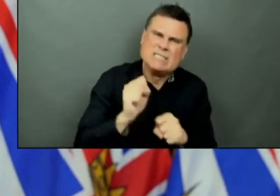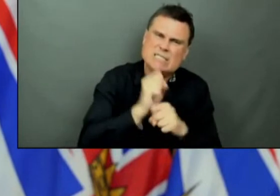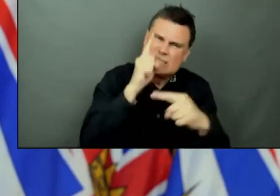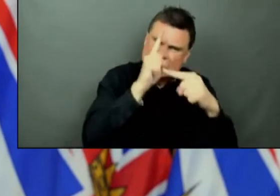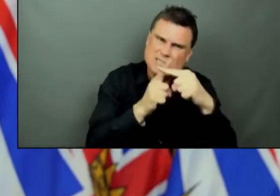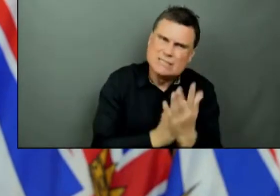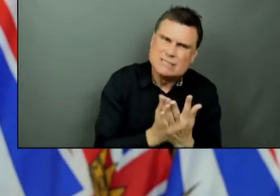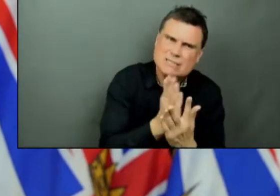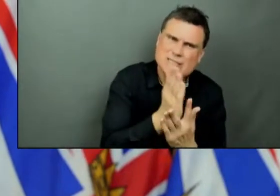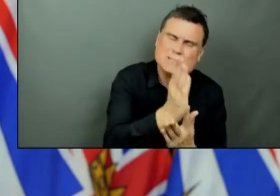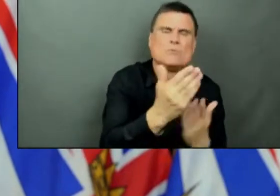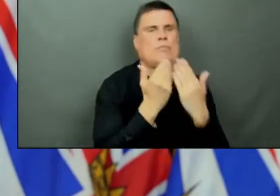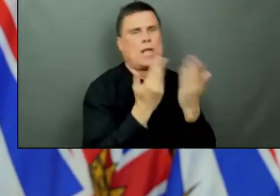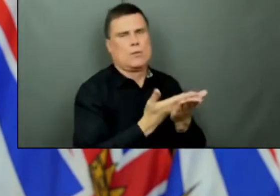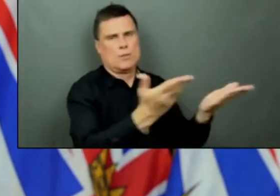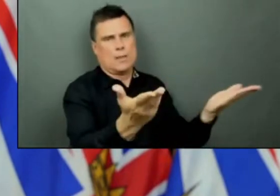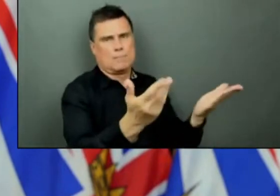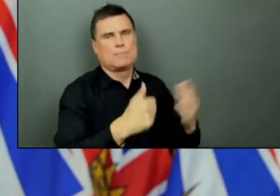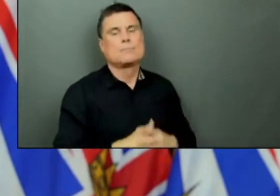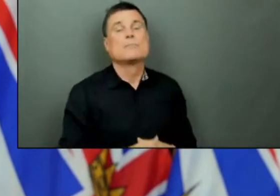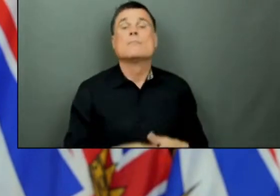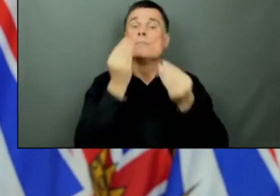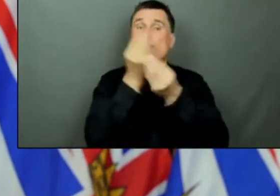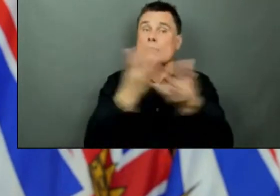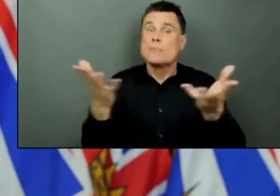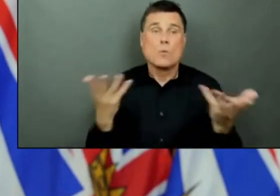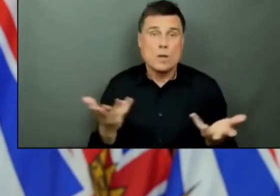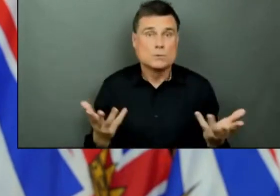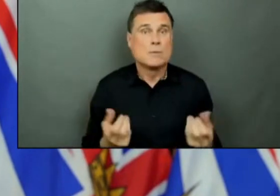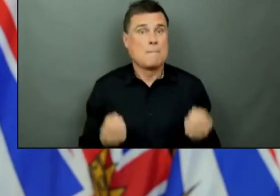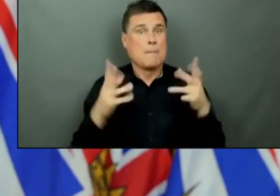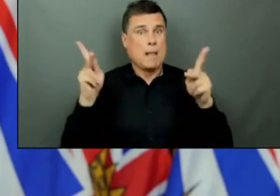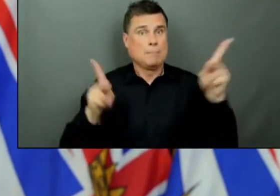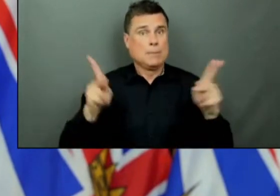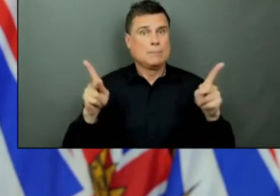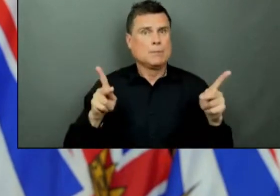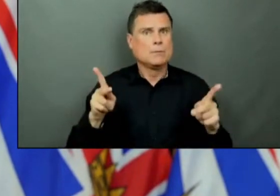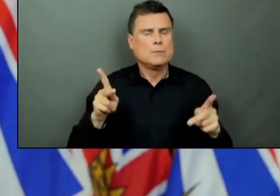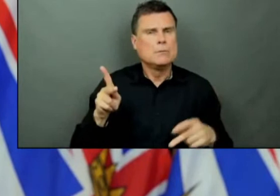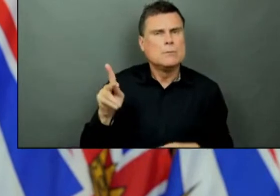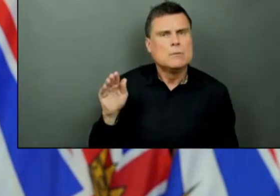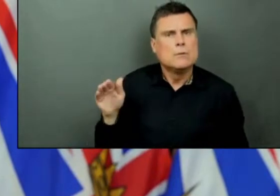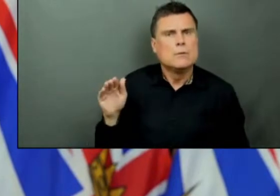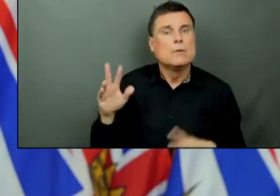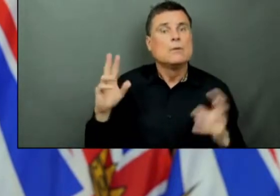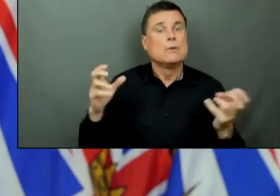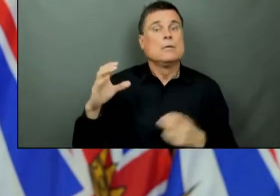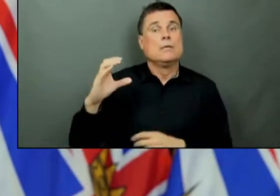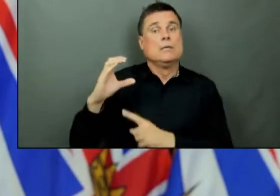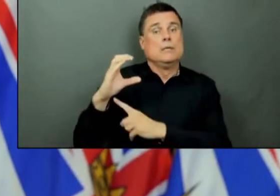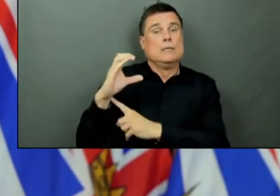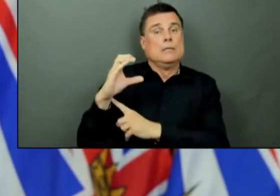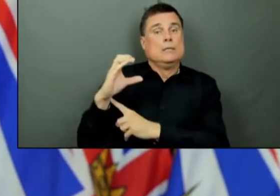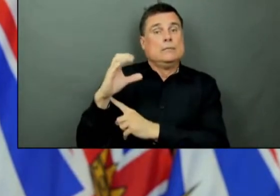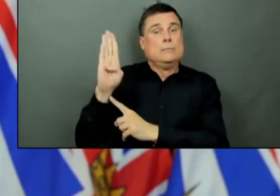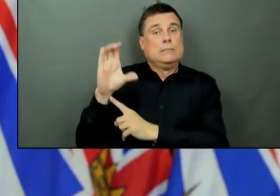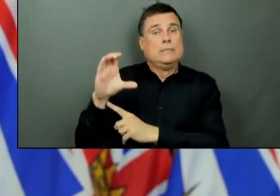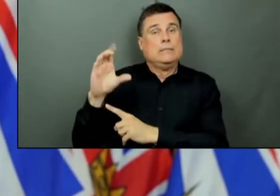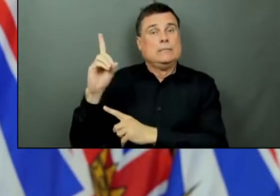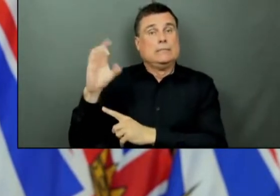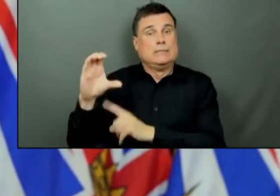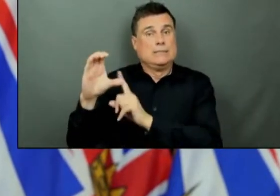want to let all of you know, because there's a lot of interest in this, that the BC CDC's interactive dashboard with vaccination